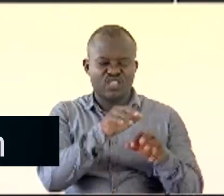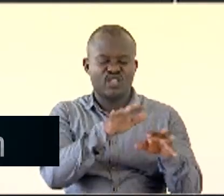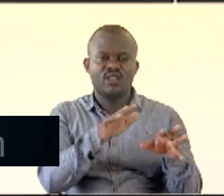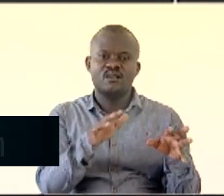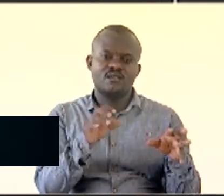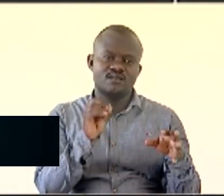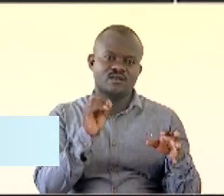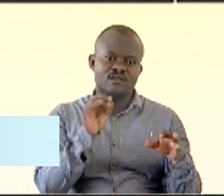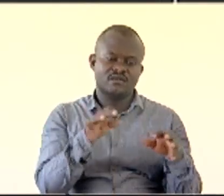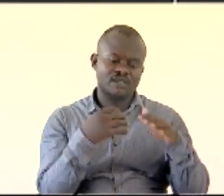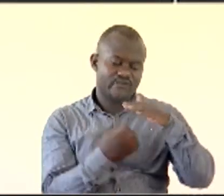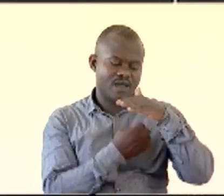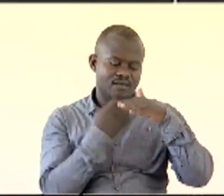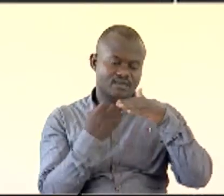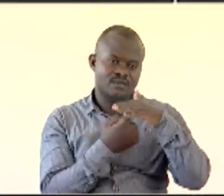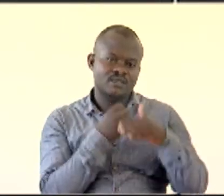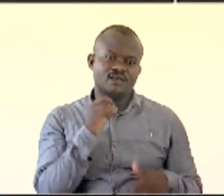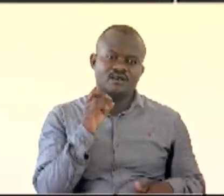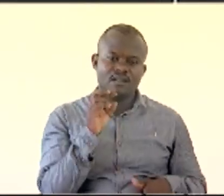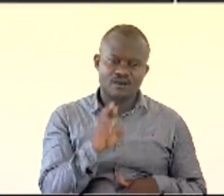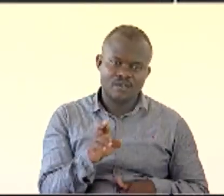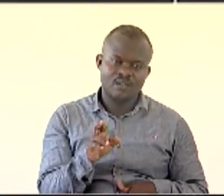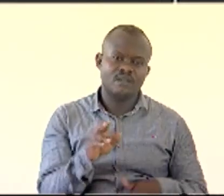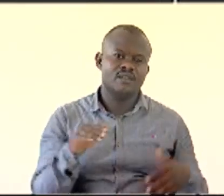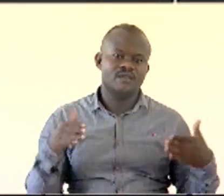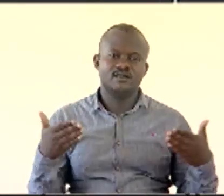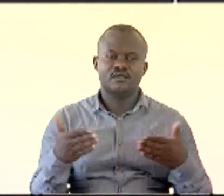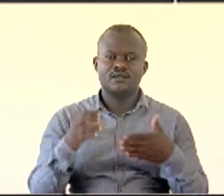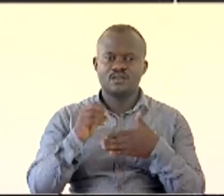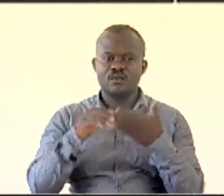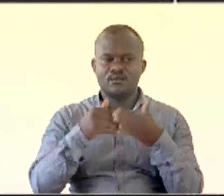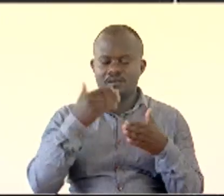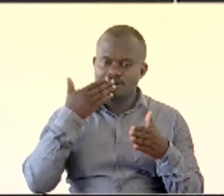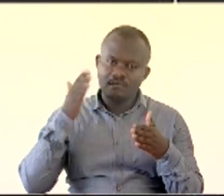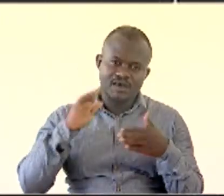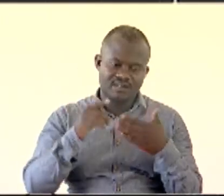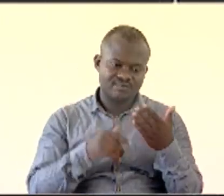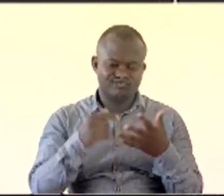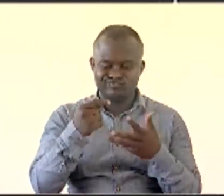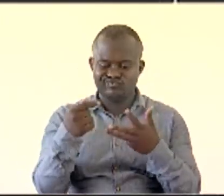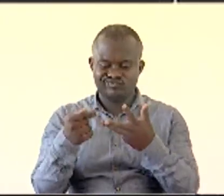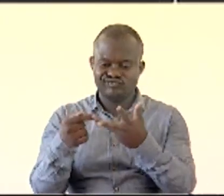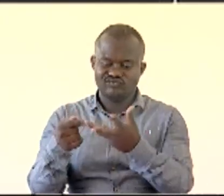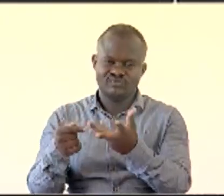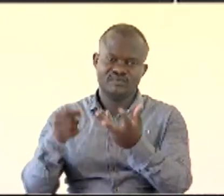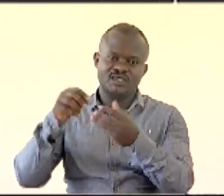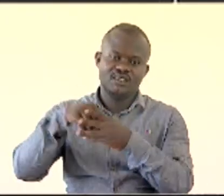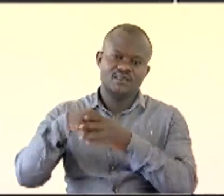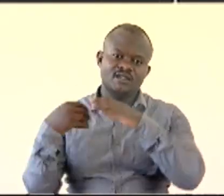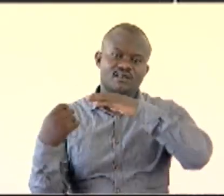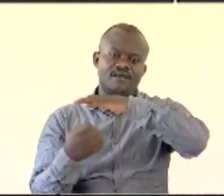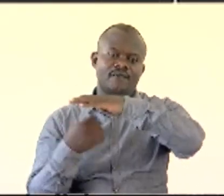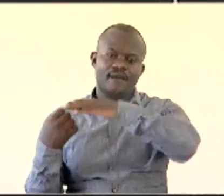of the environment or introduction of harmful substances into the